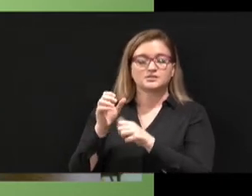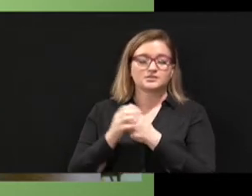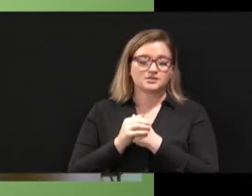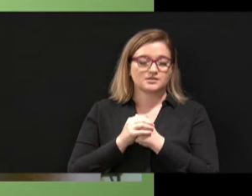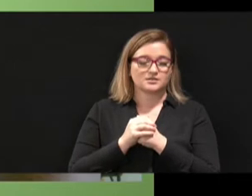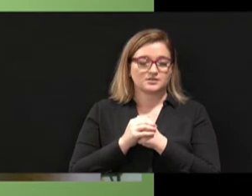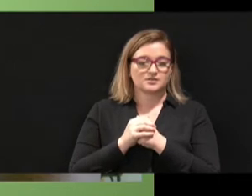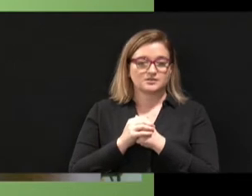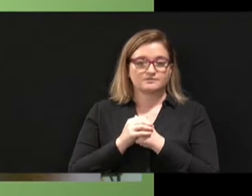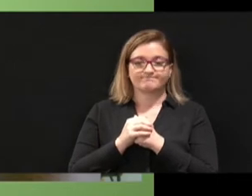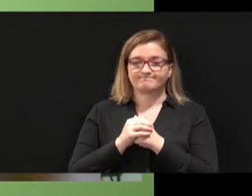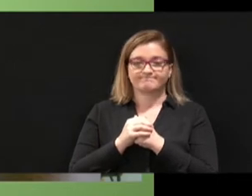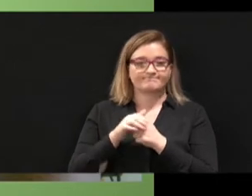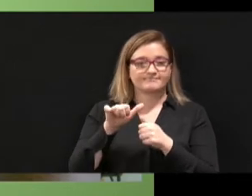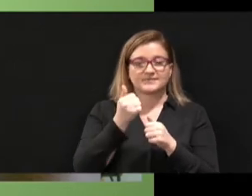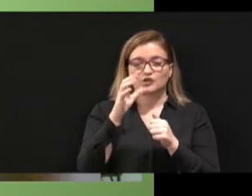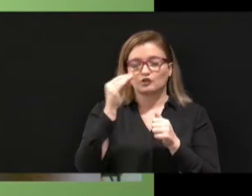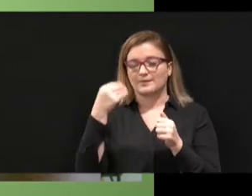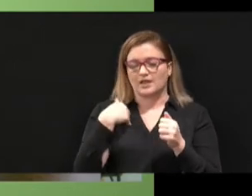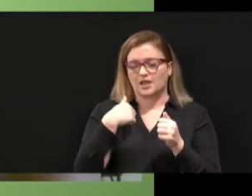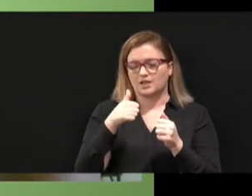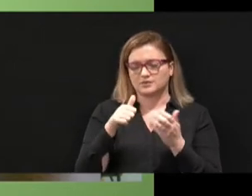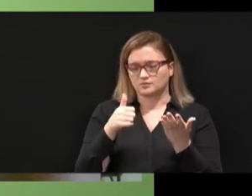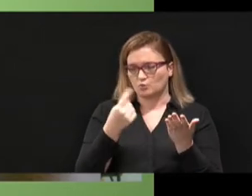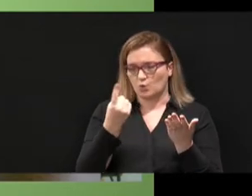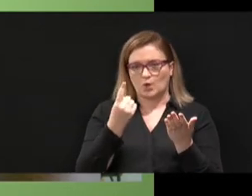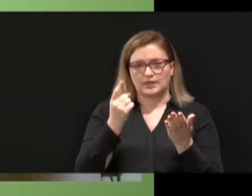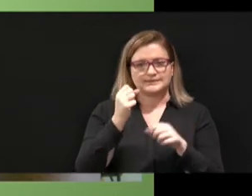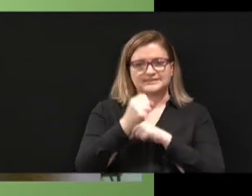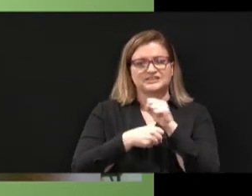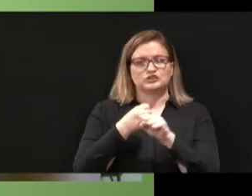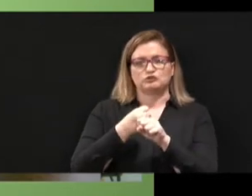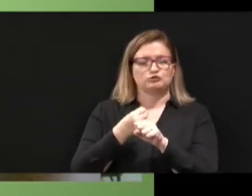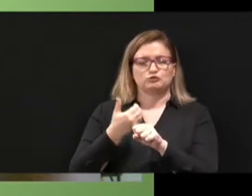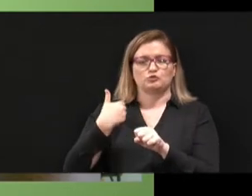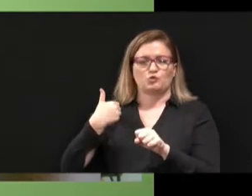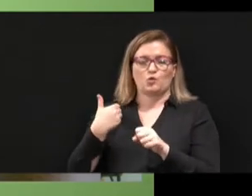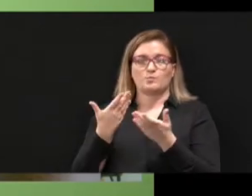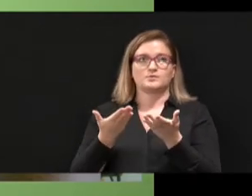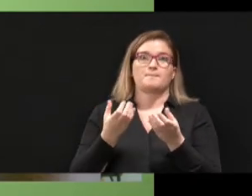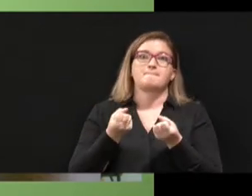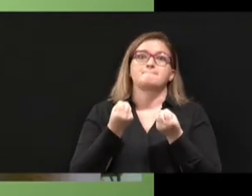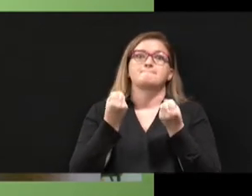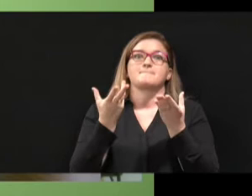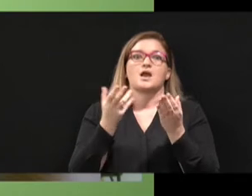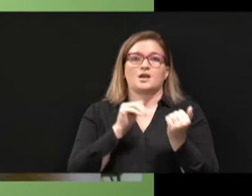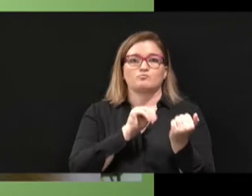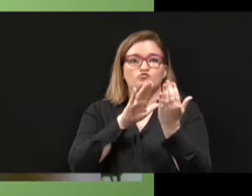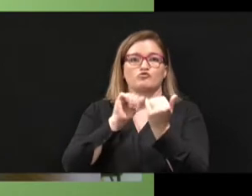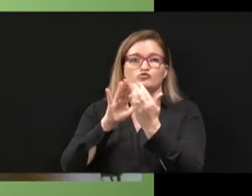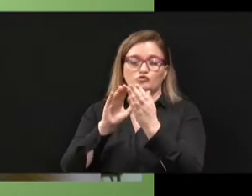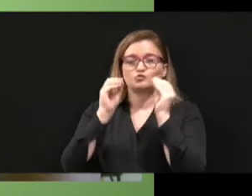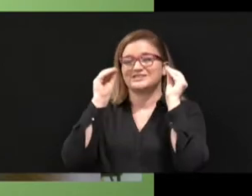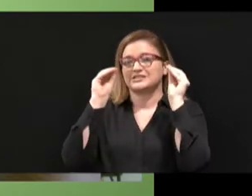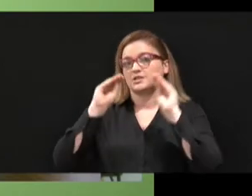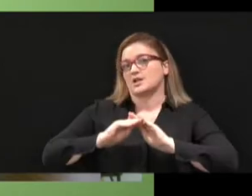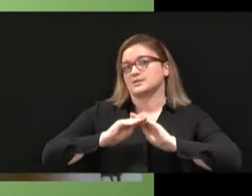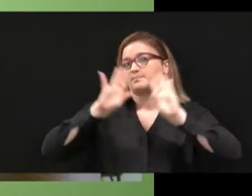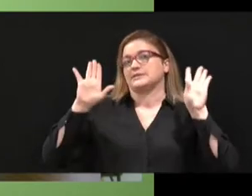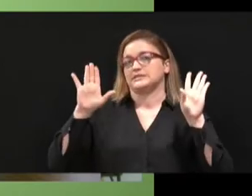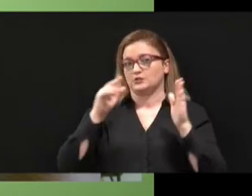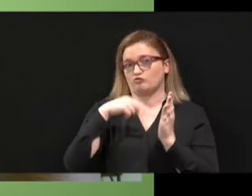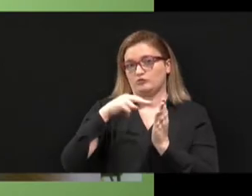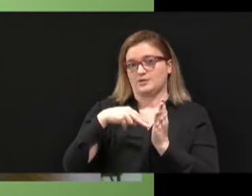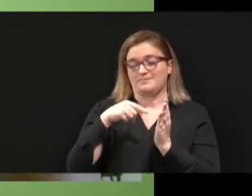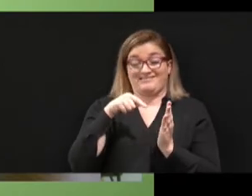used to have one years ago. But anyway, there are plenty of good ways to teach explicit reading. This is just the one that we're talking